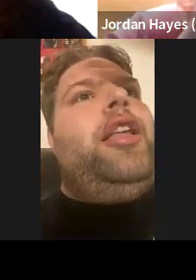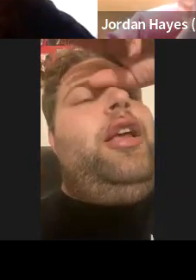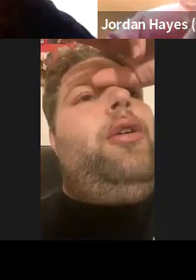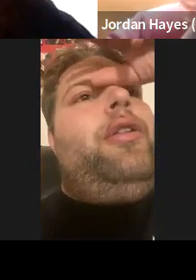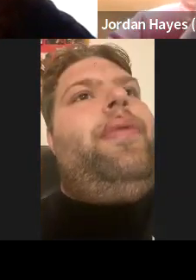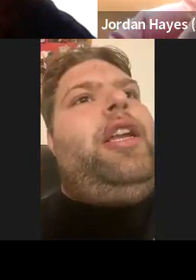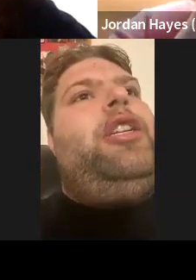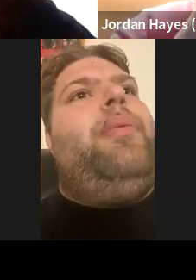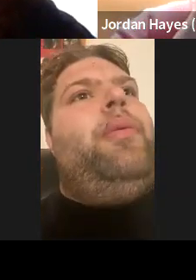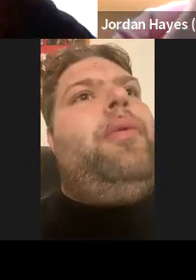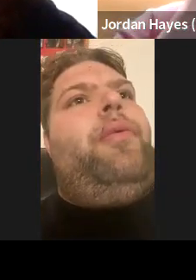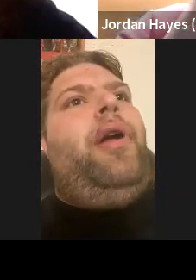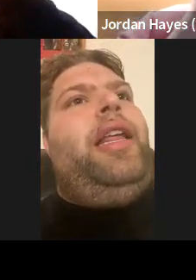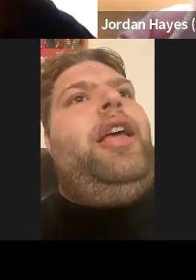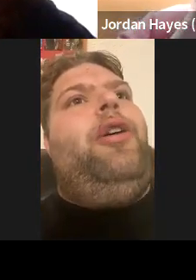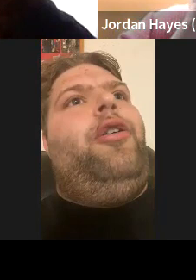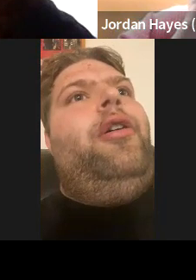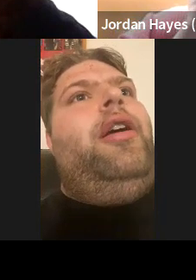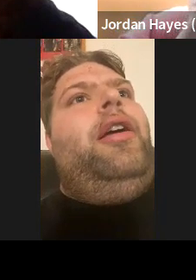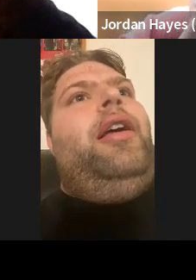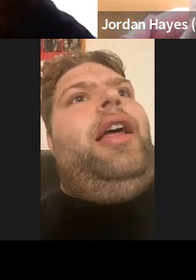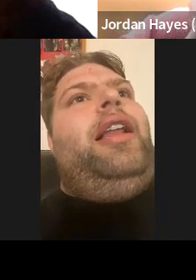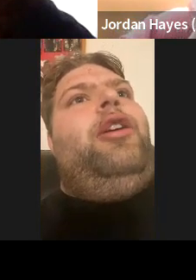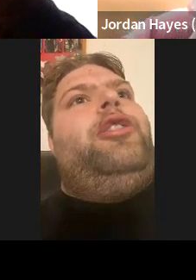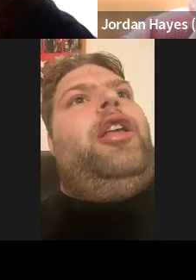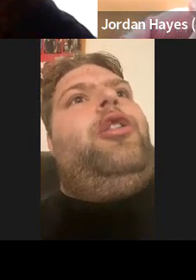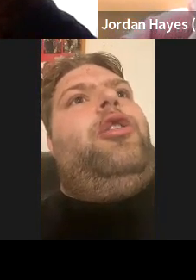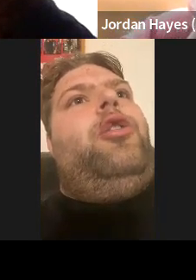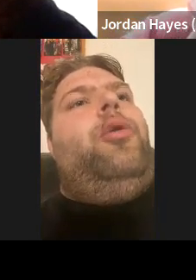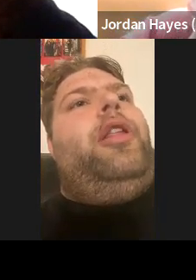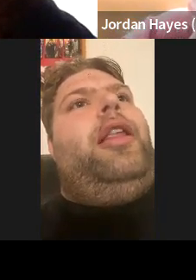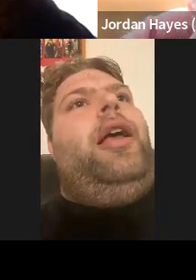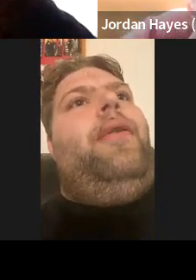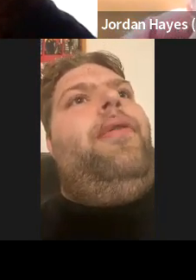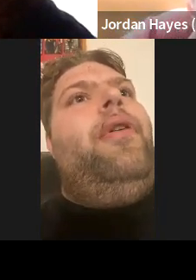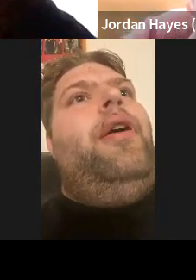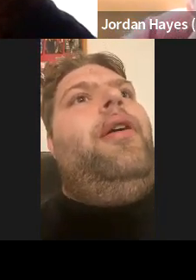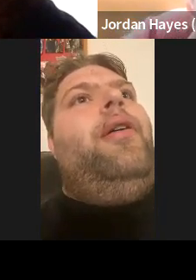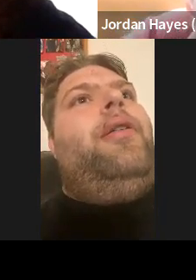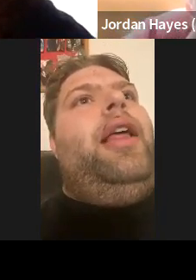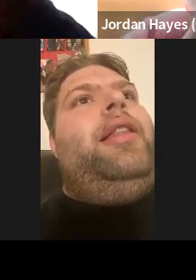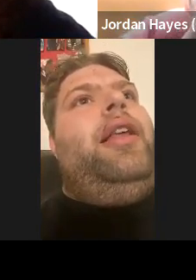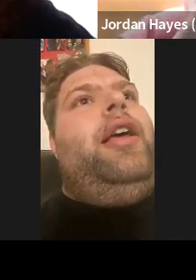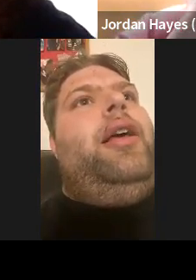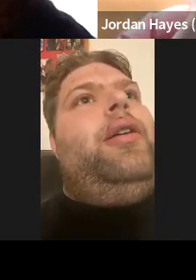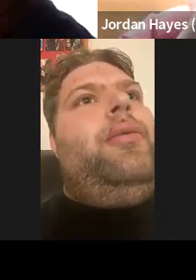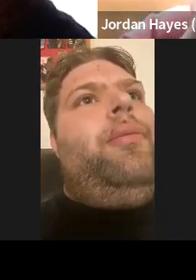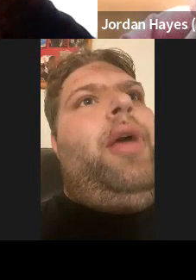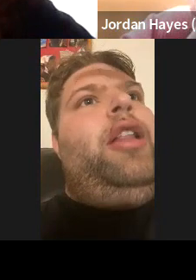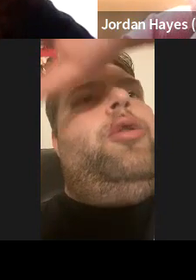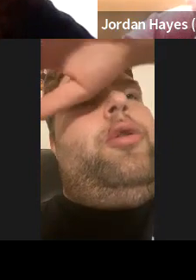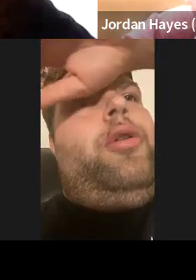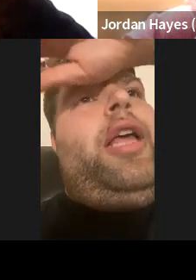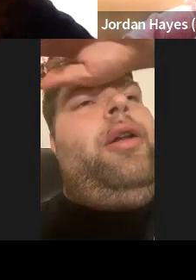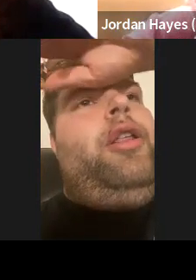I'm just Right. there to finish up for 1 year, and they're just told the stuff that